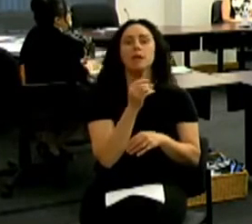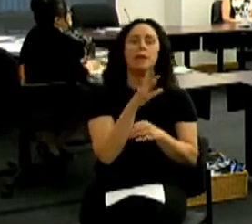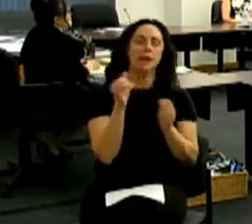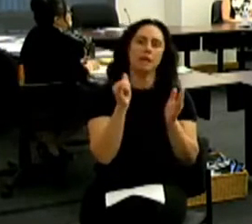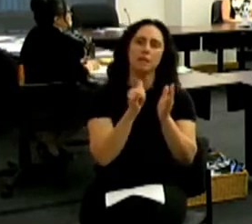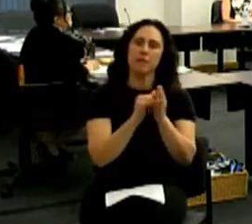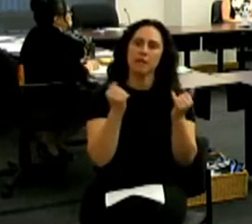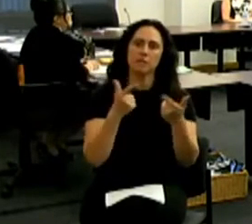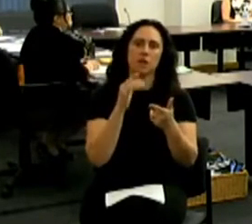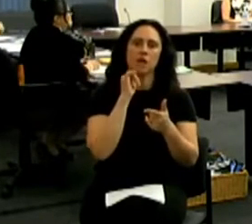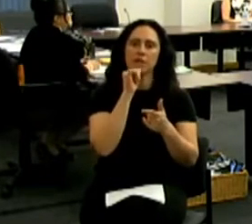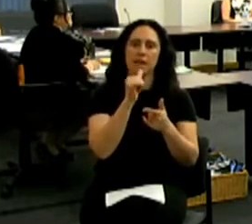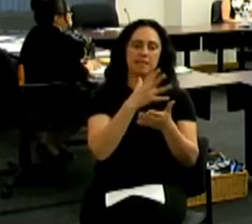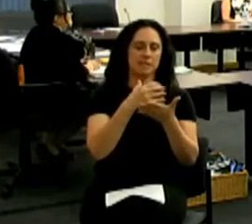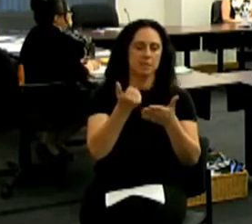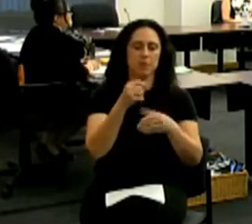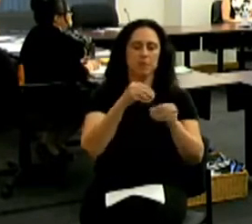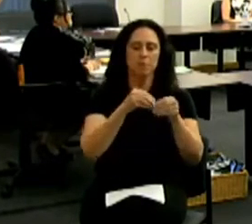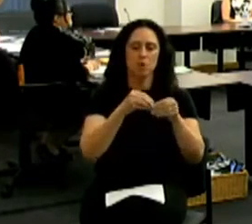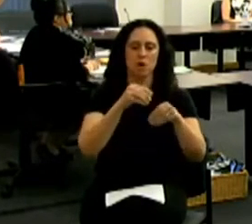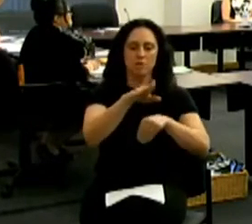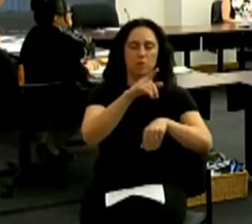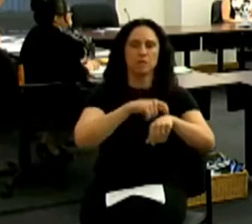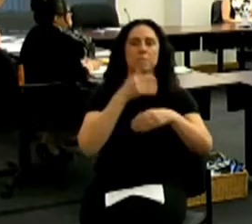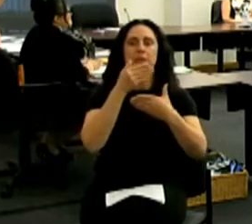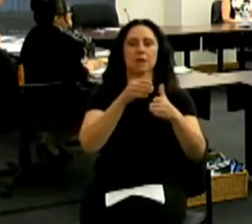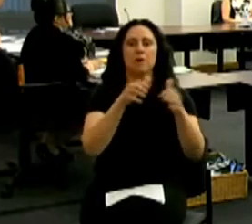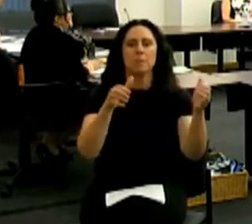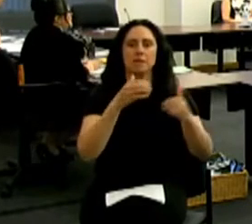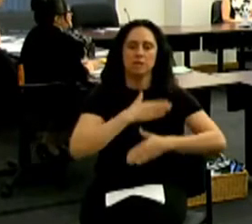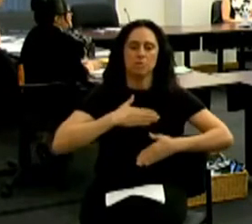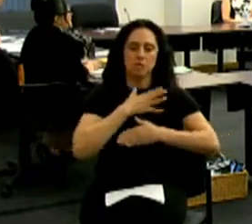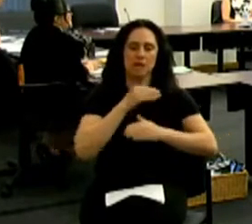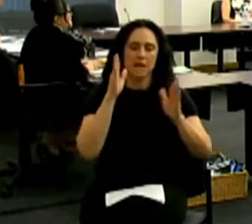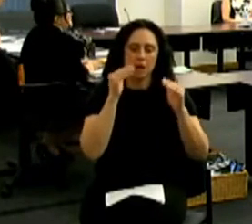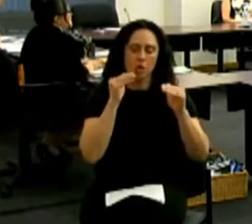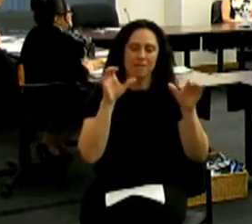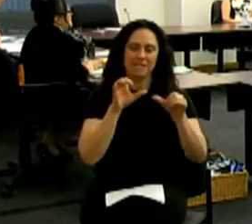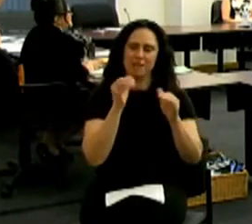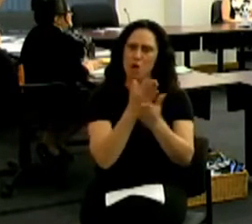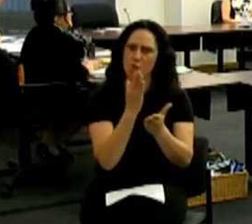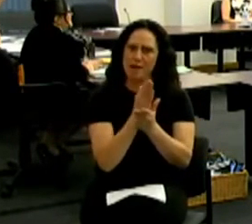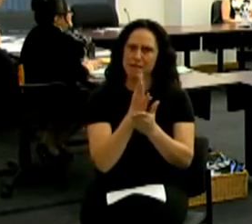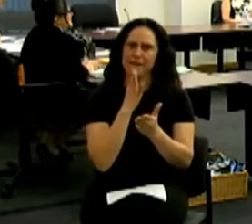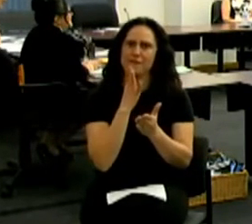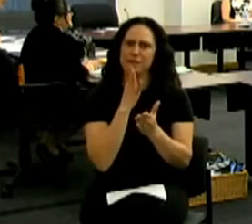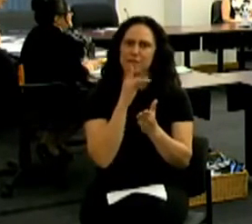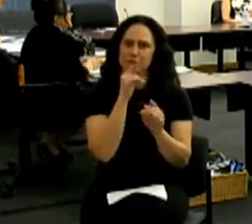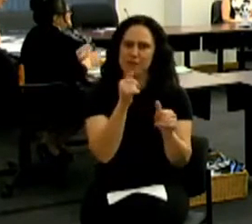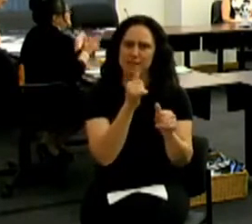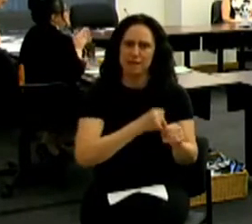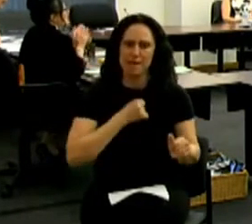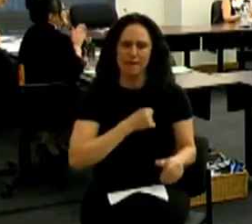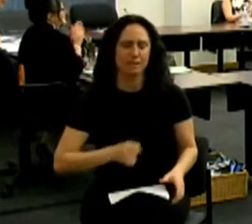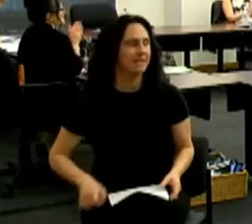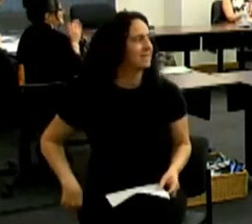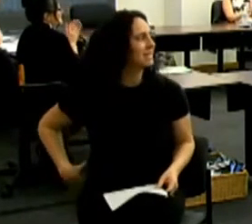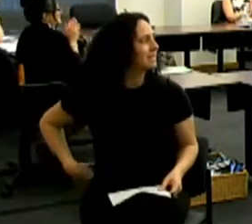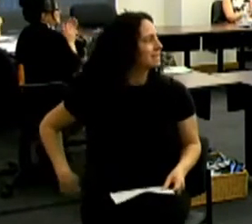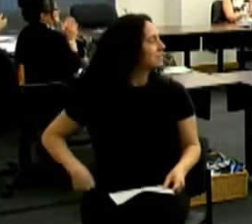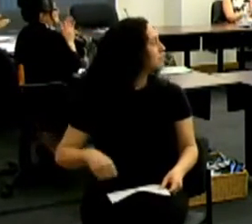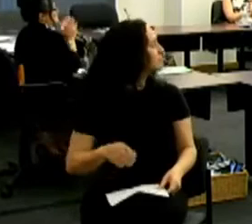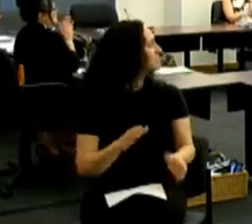That is all. I won't take up any more of your time. Thank you very much. I appreciate it. And I hope I did all right. I talked too fast. I apologize. You did great.